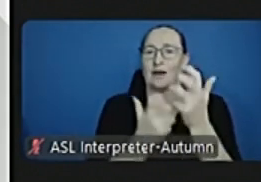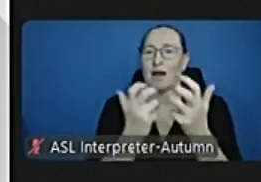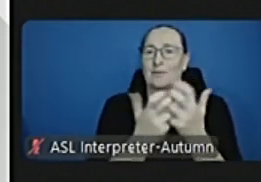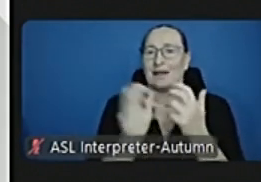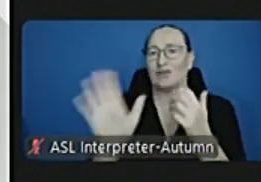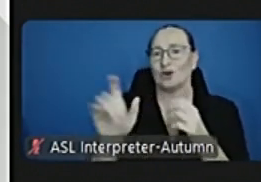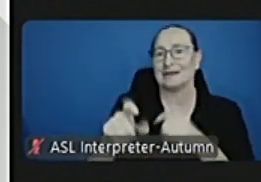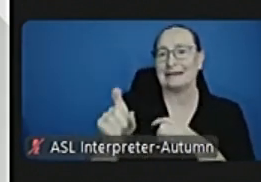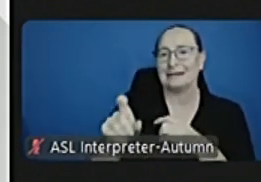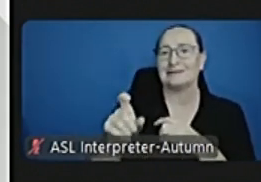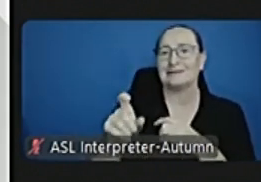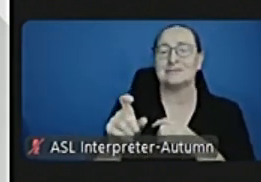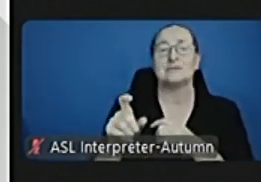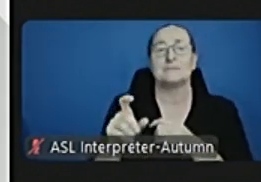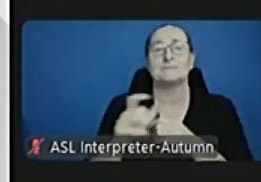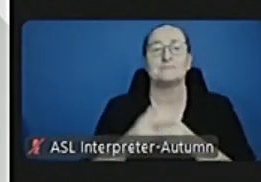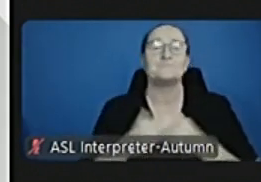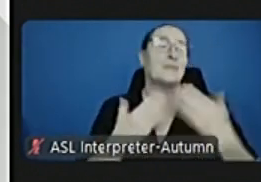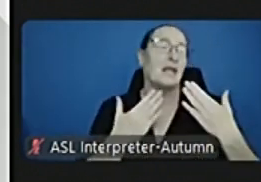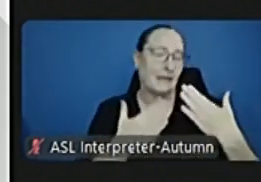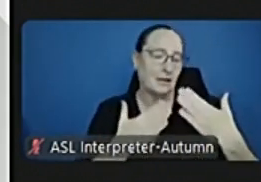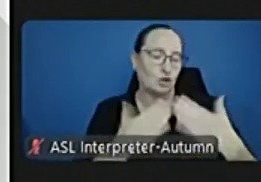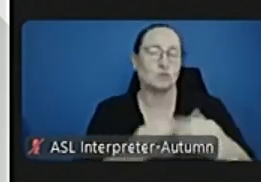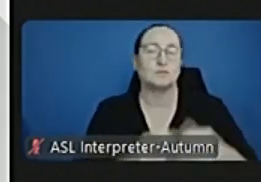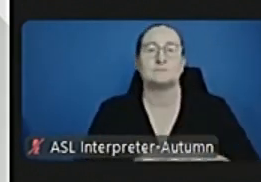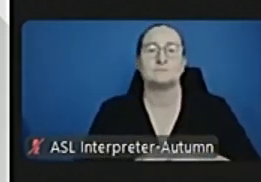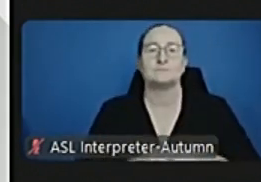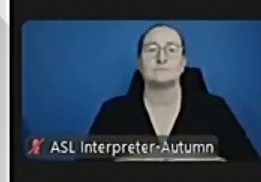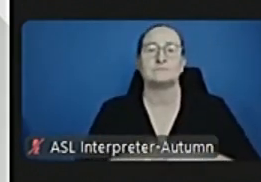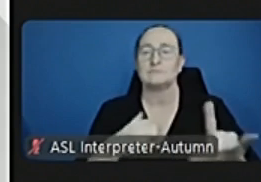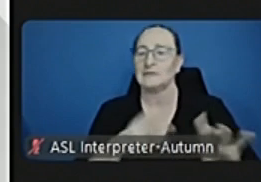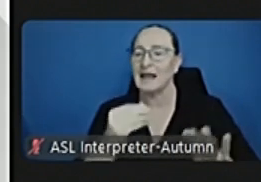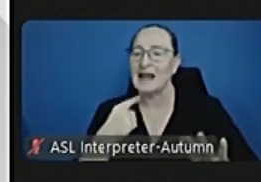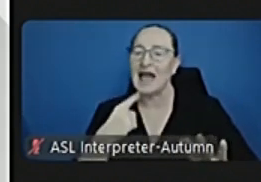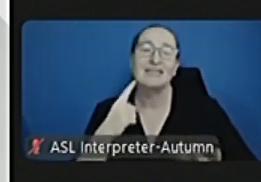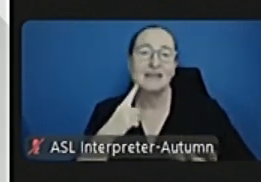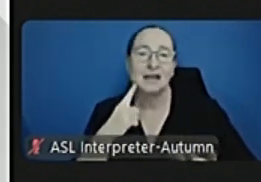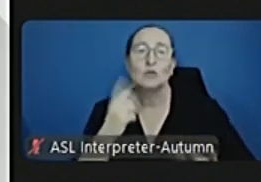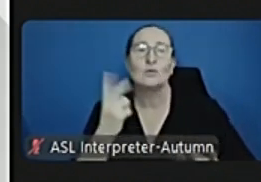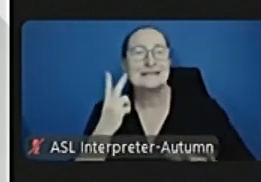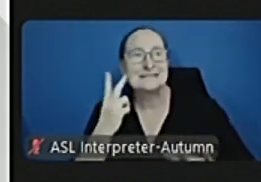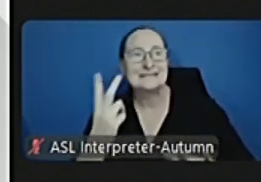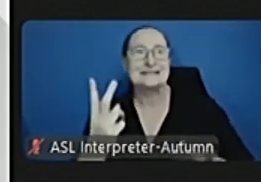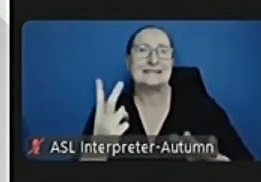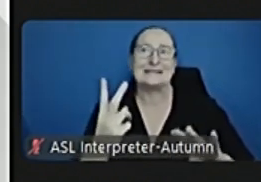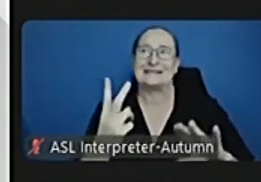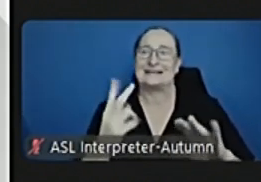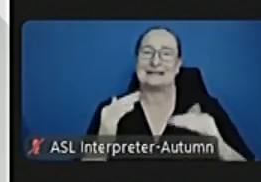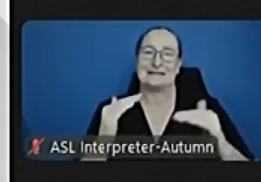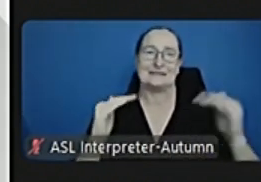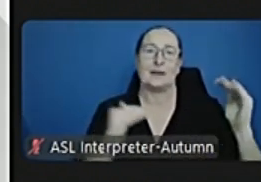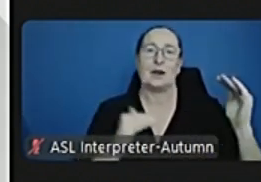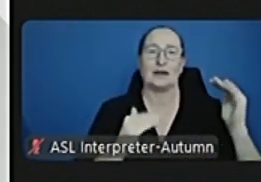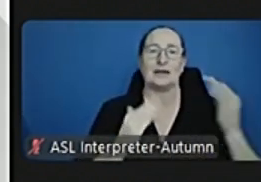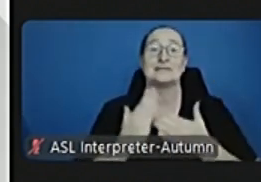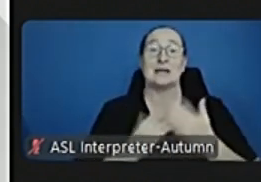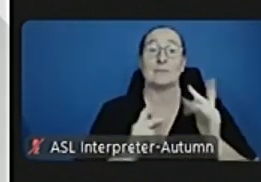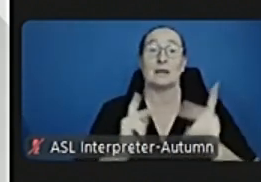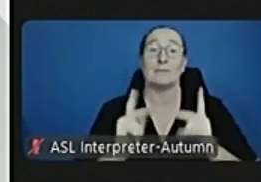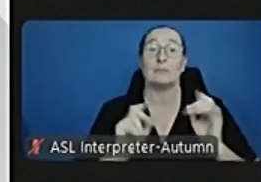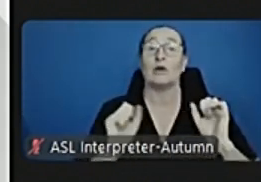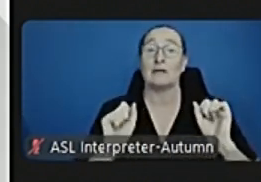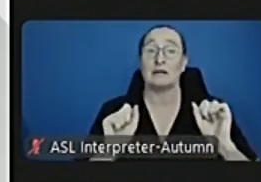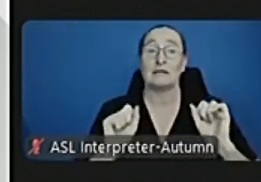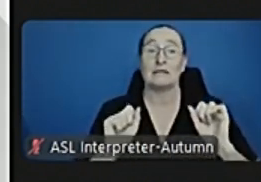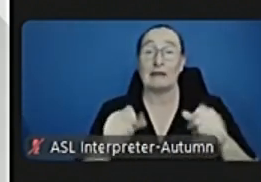my thoughts. Thank you. And I think, we see the disparity, right? There are actually some people that can afford $25,000 a